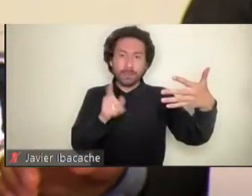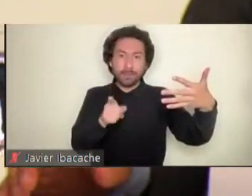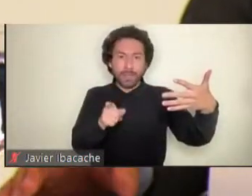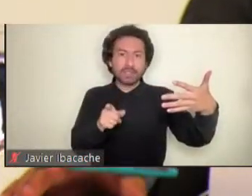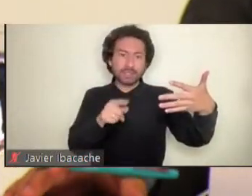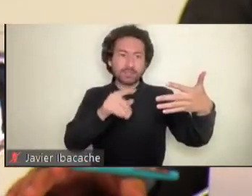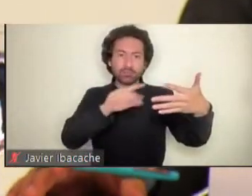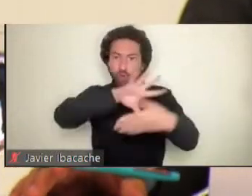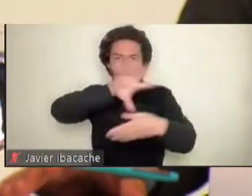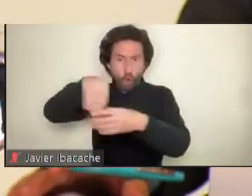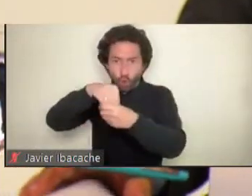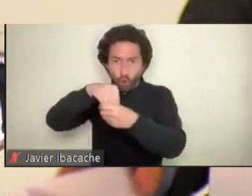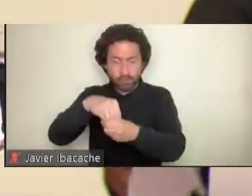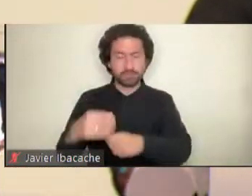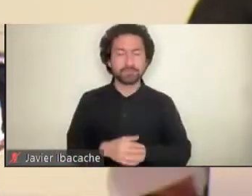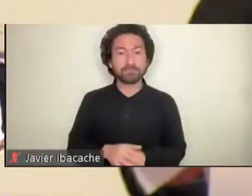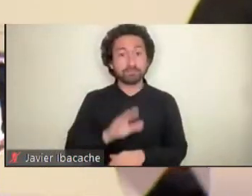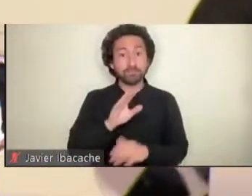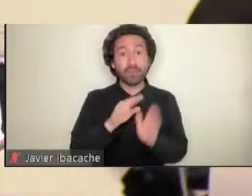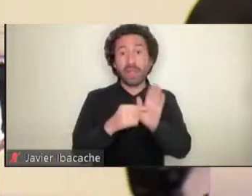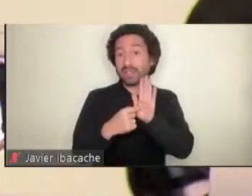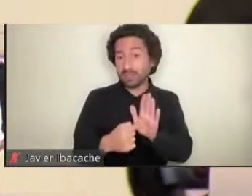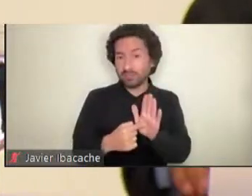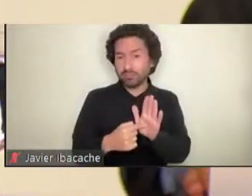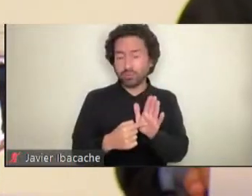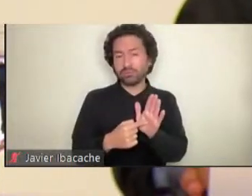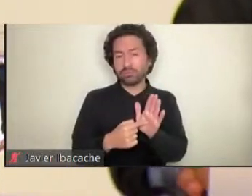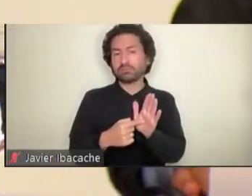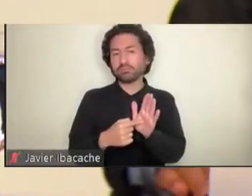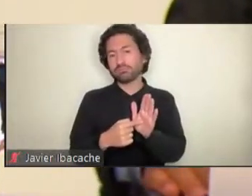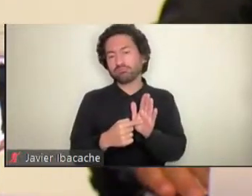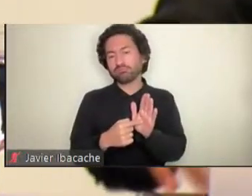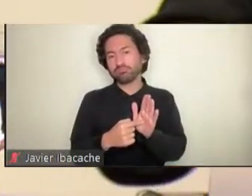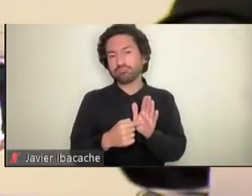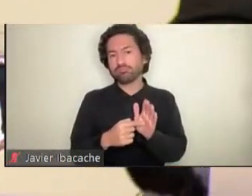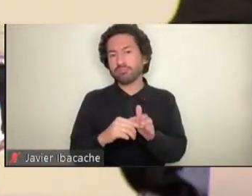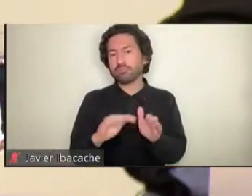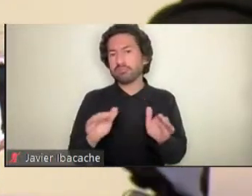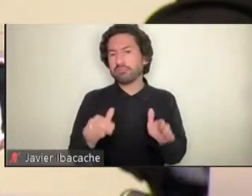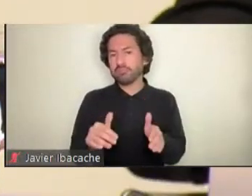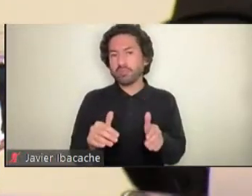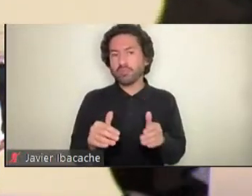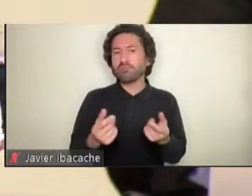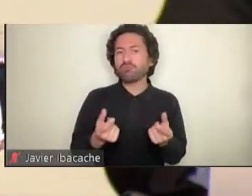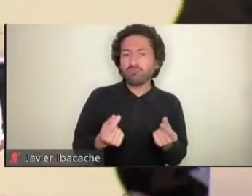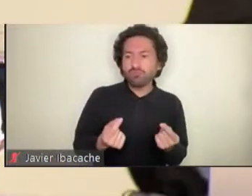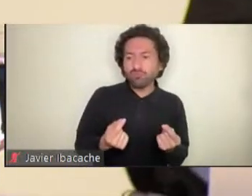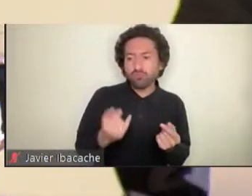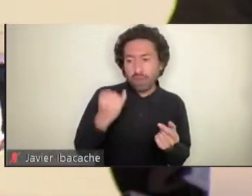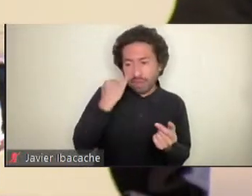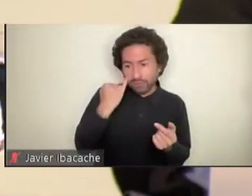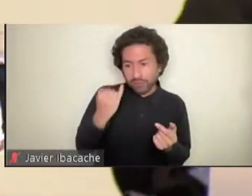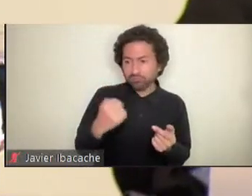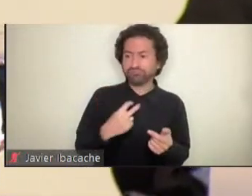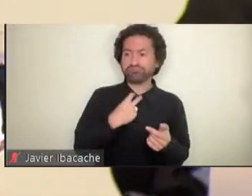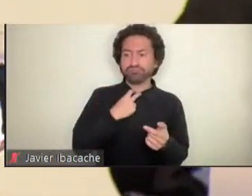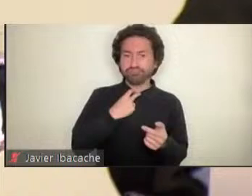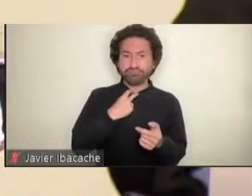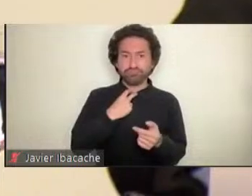and we need them all. An example of how to intervene when the